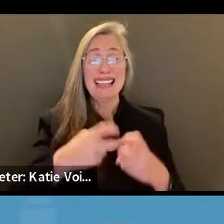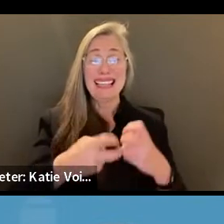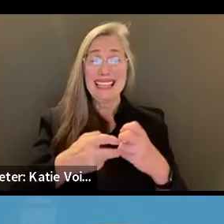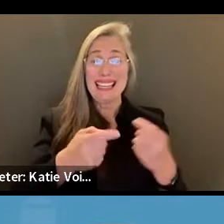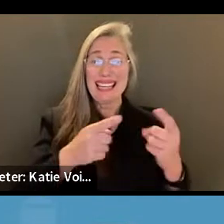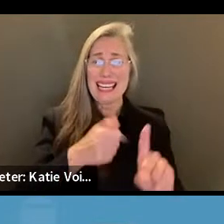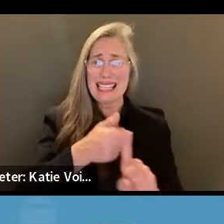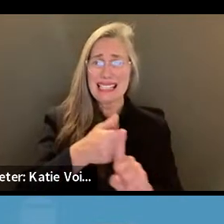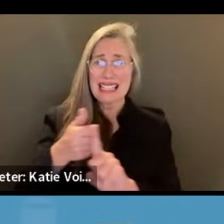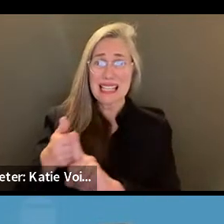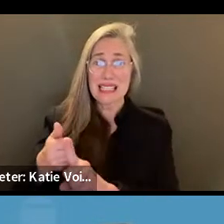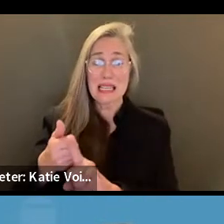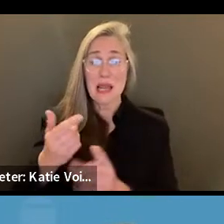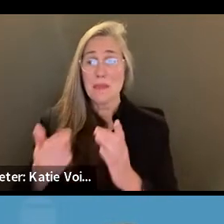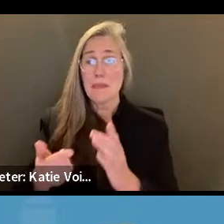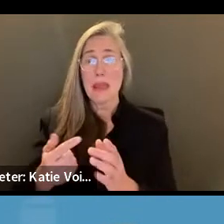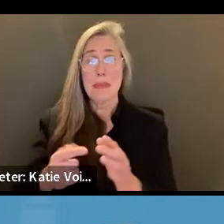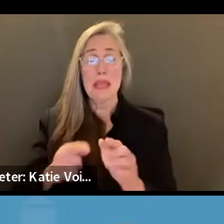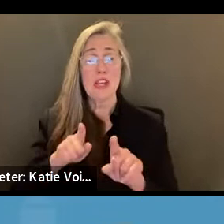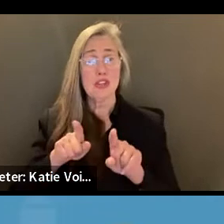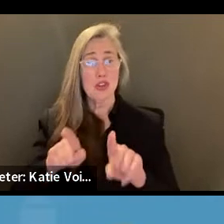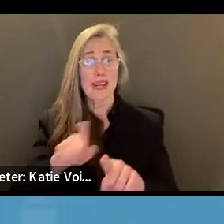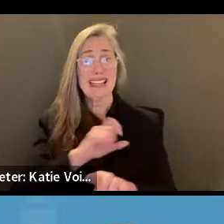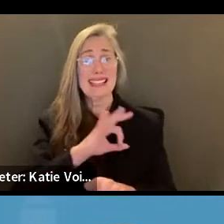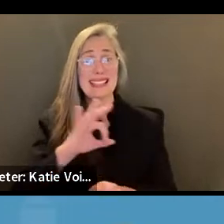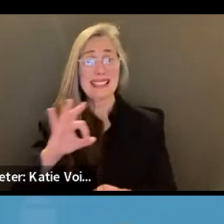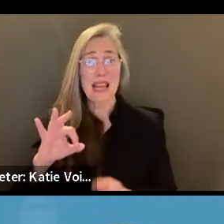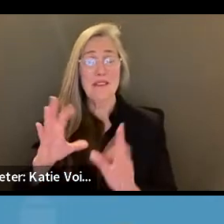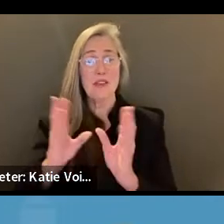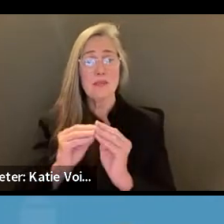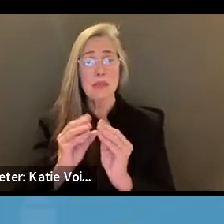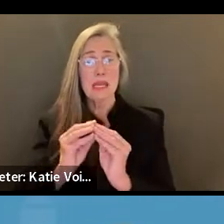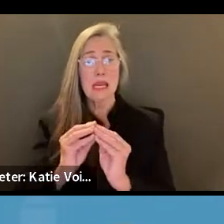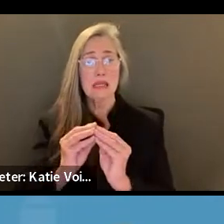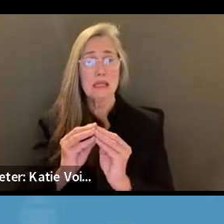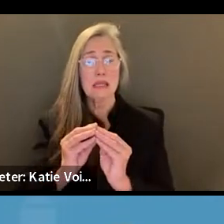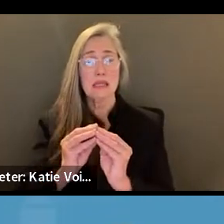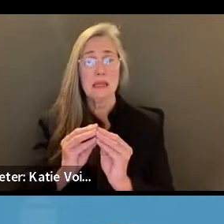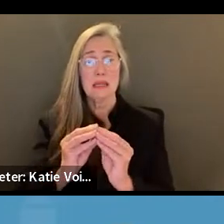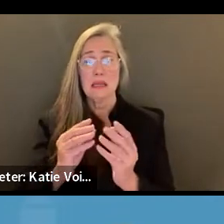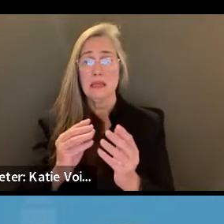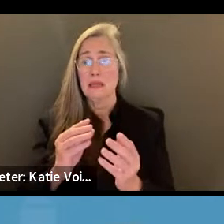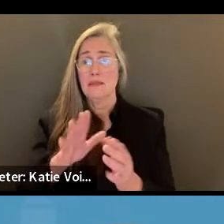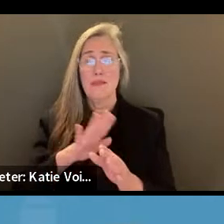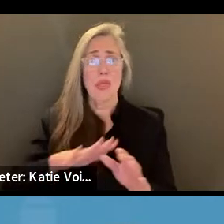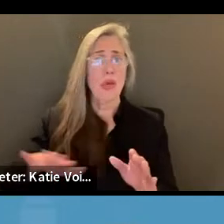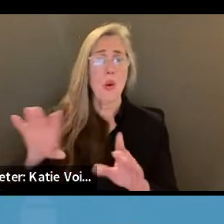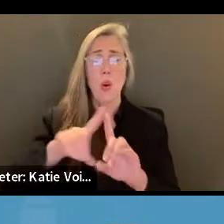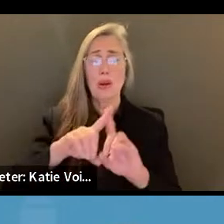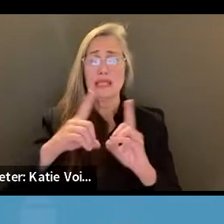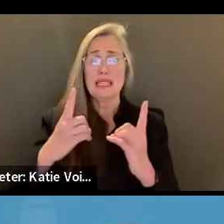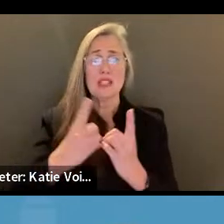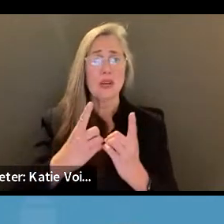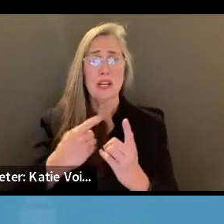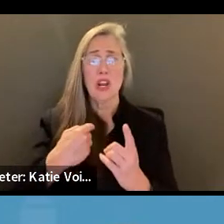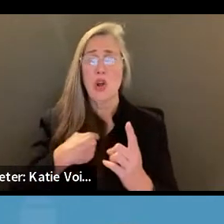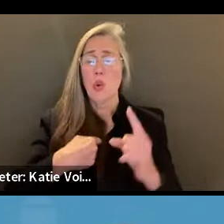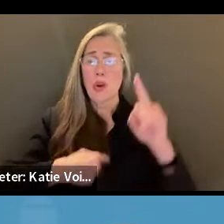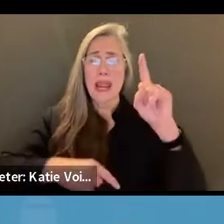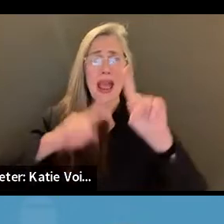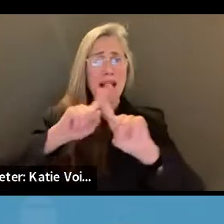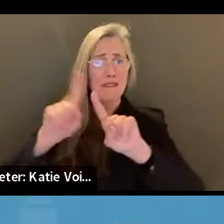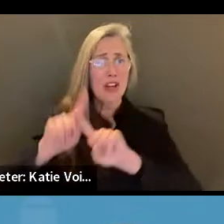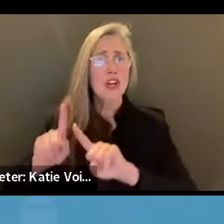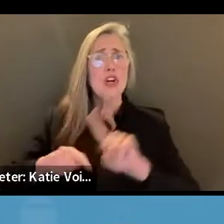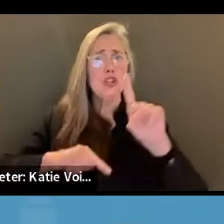bring up race in the staff meetings. We're talking about our school district, and we have diversity within our school district. Let's